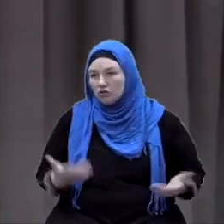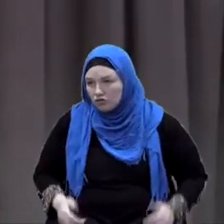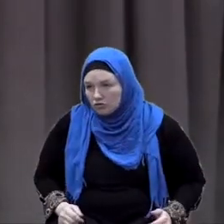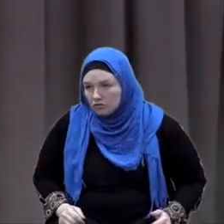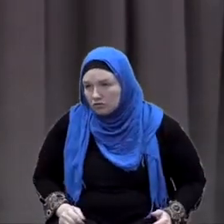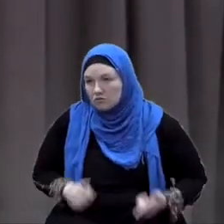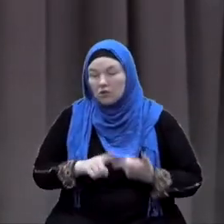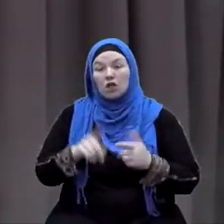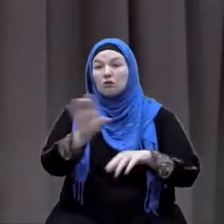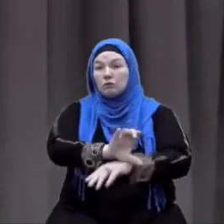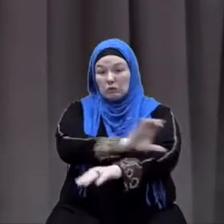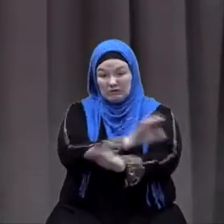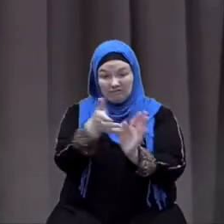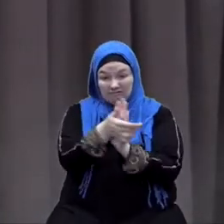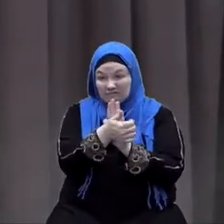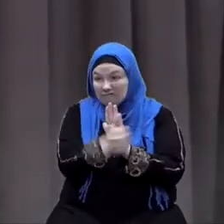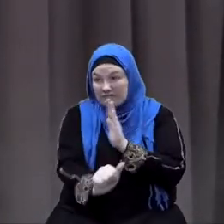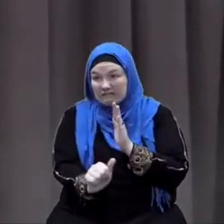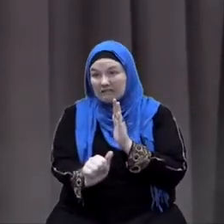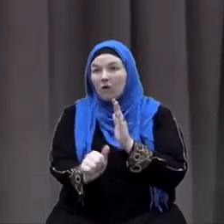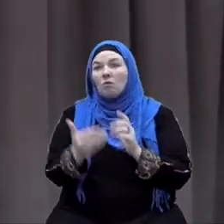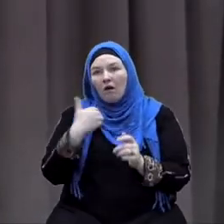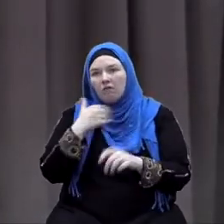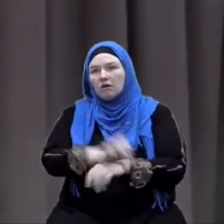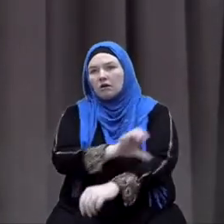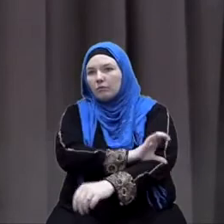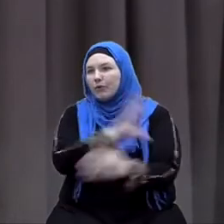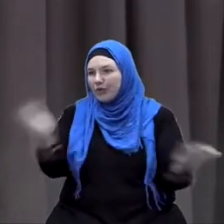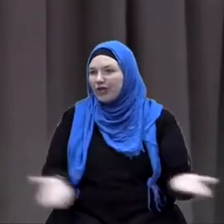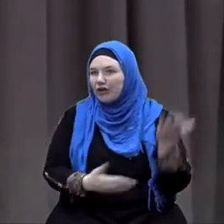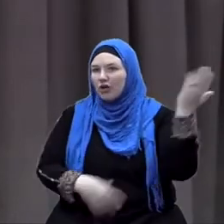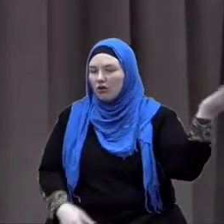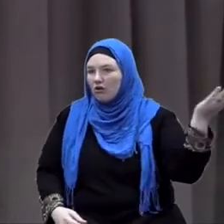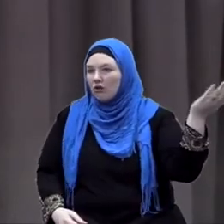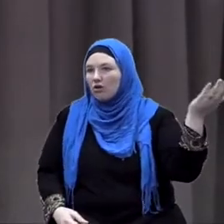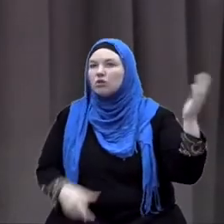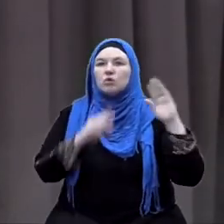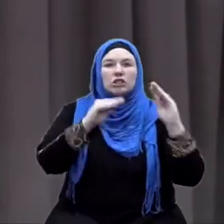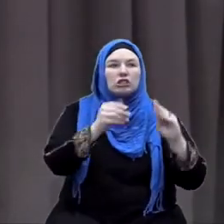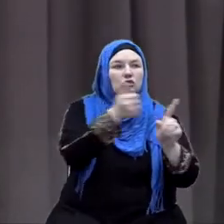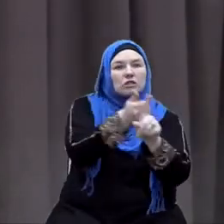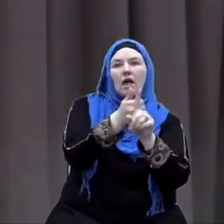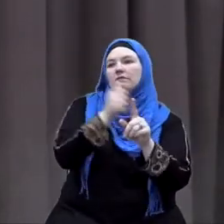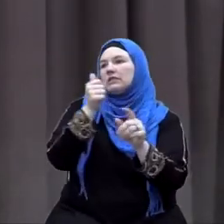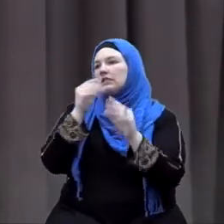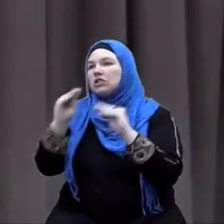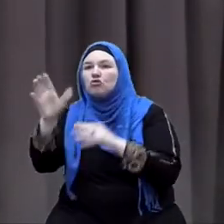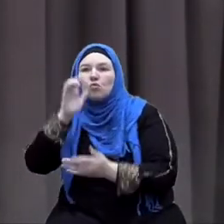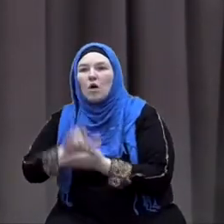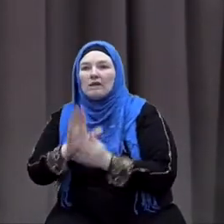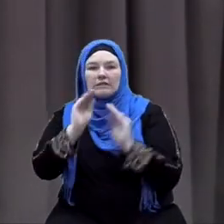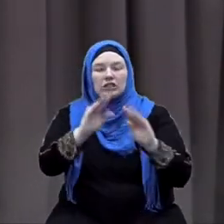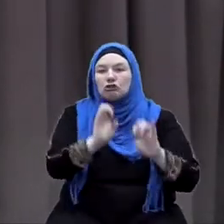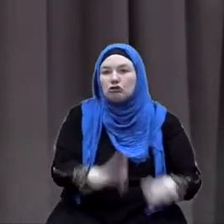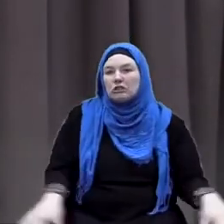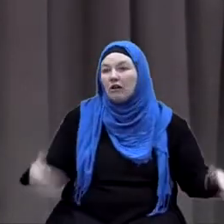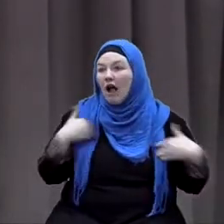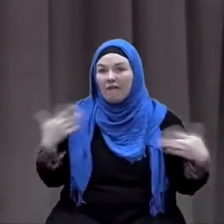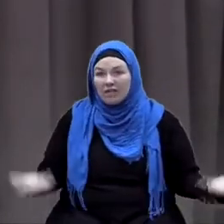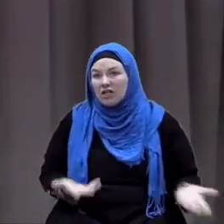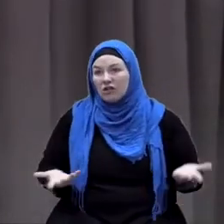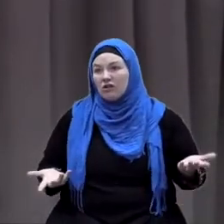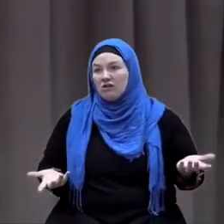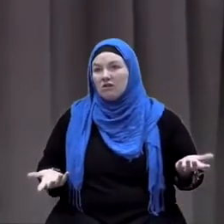don't know computer skills, we have computer labs to teach you or your wife or your children. So please take